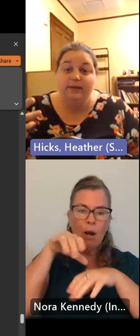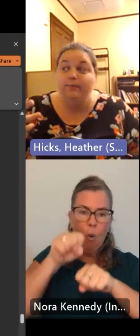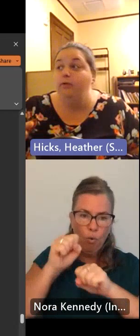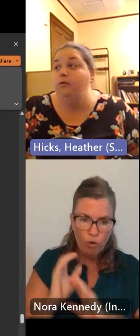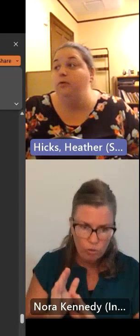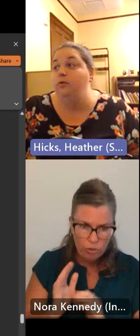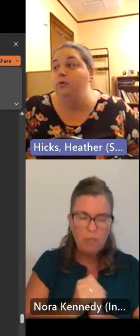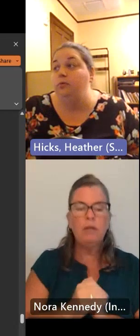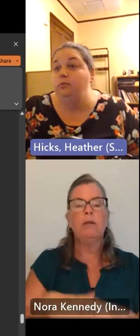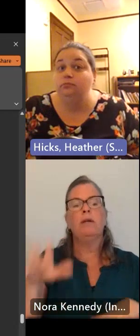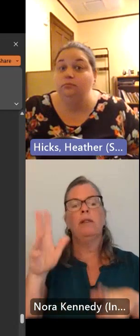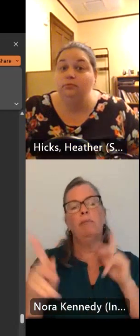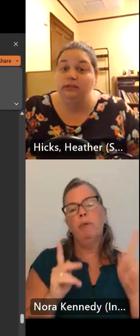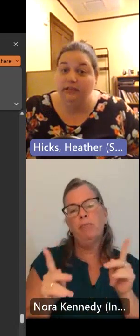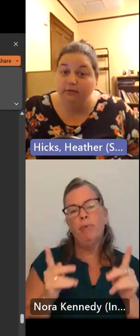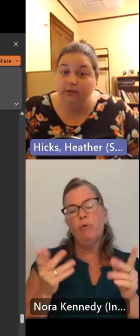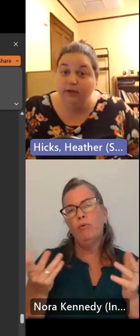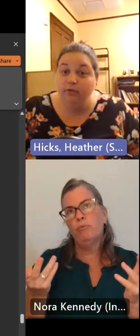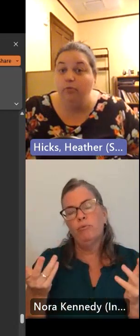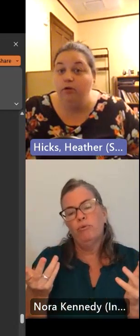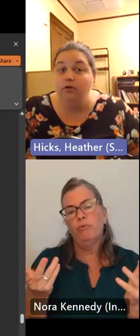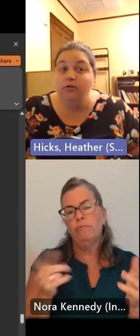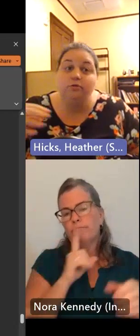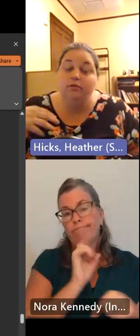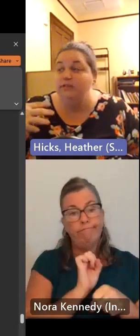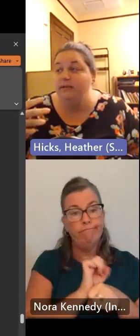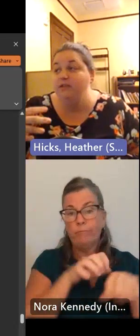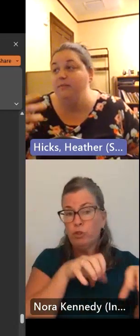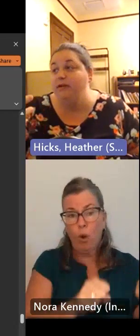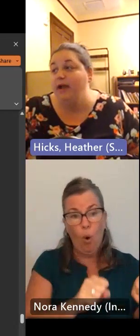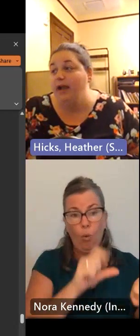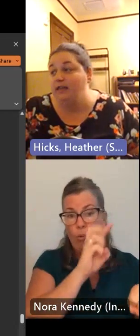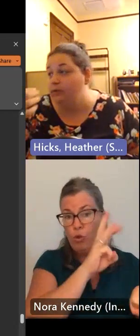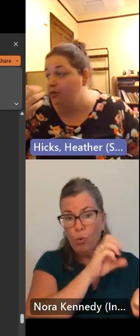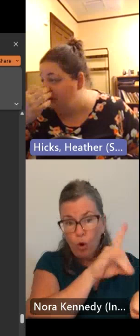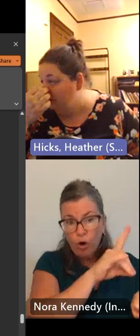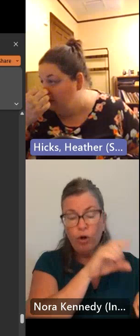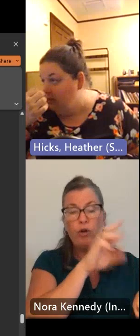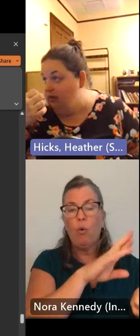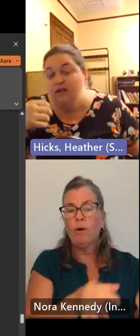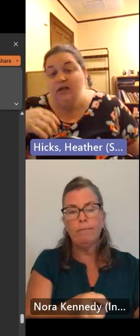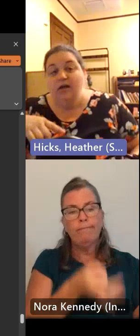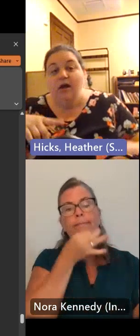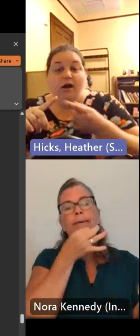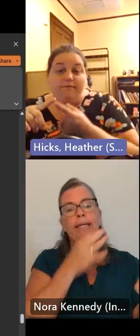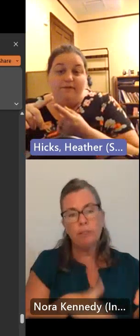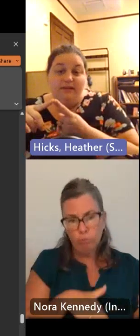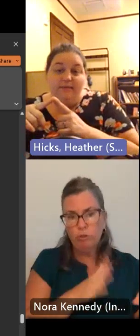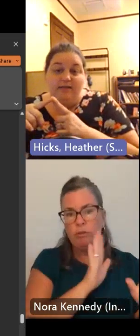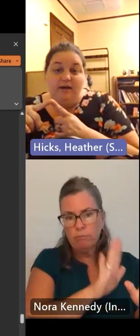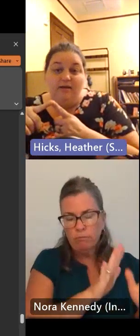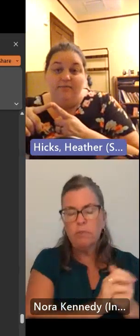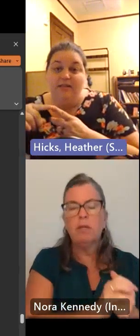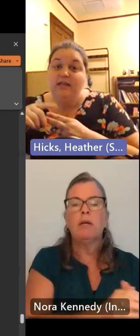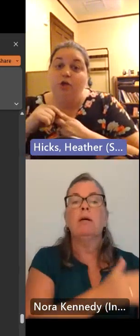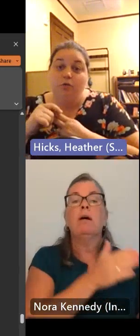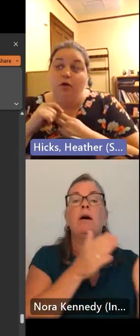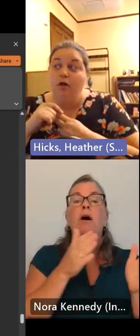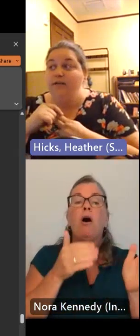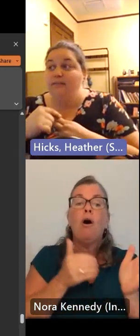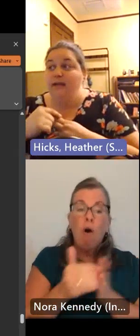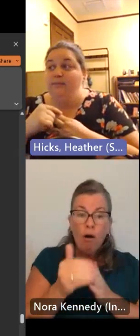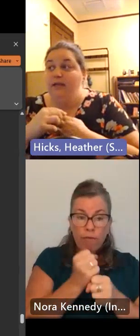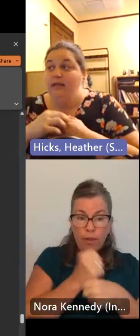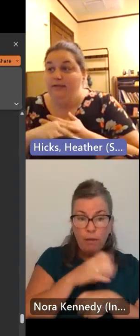that's the people who literally own the words or the subject matter experts. Often they make documents, they